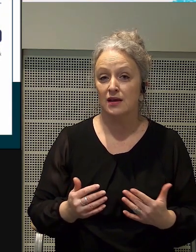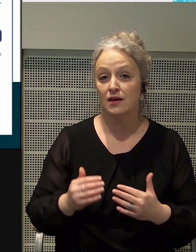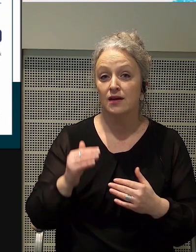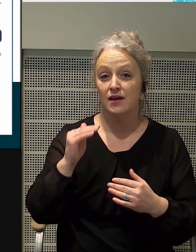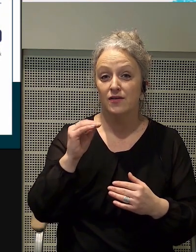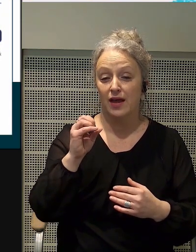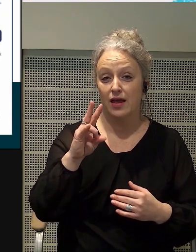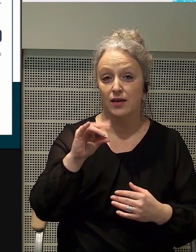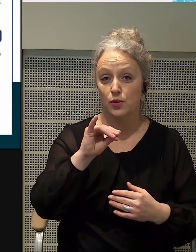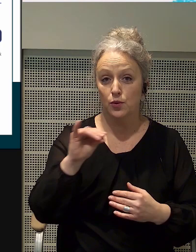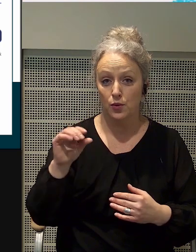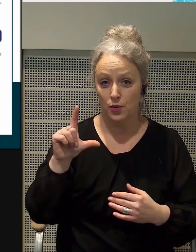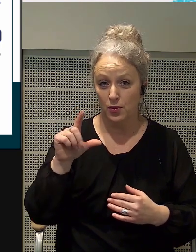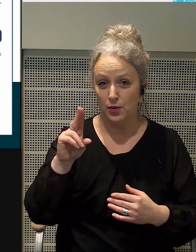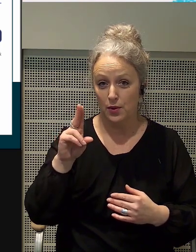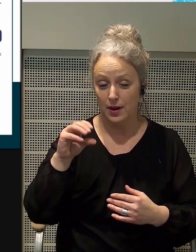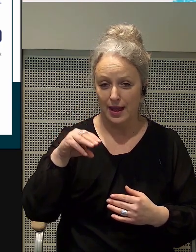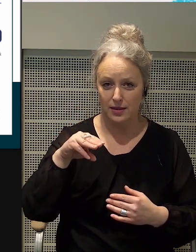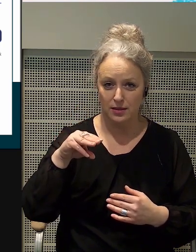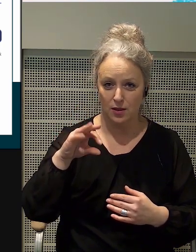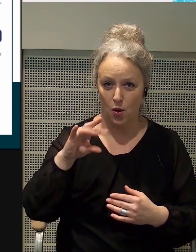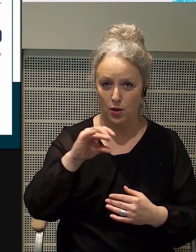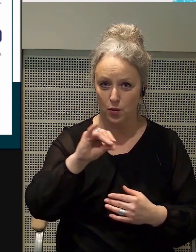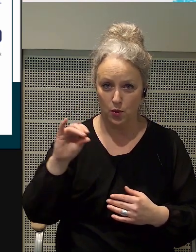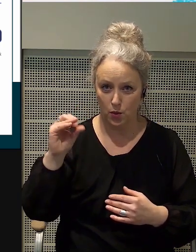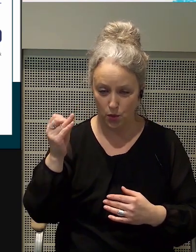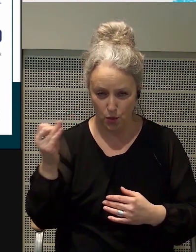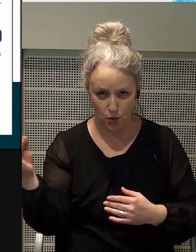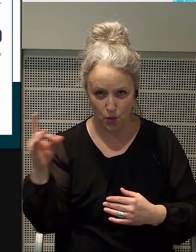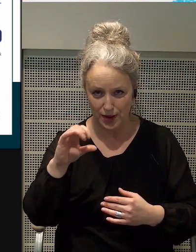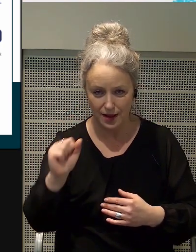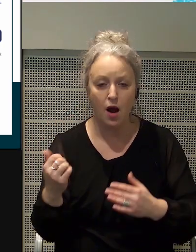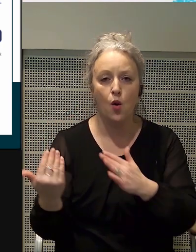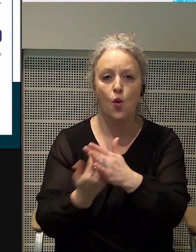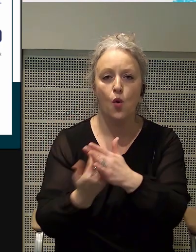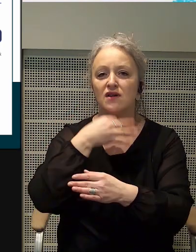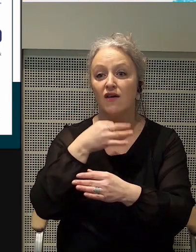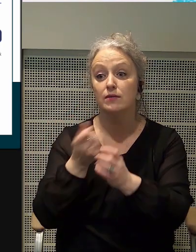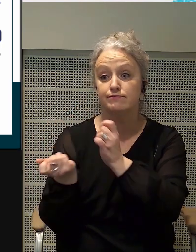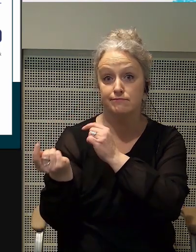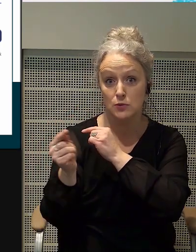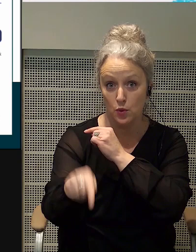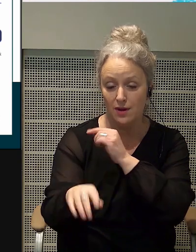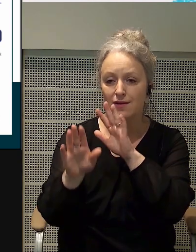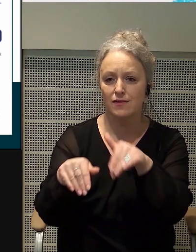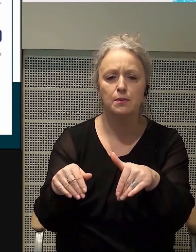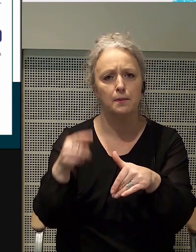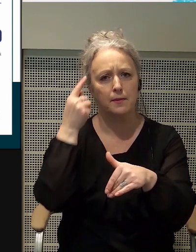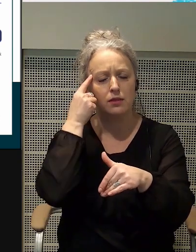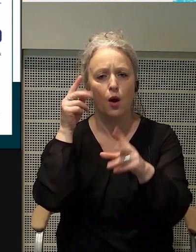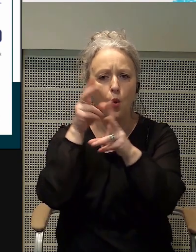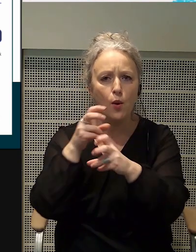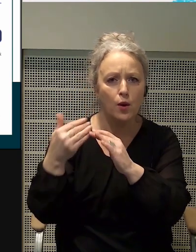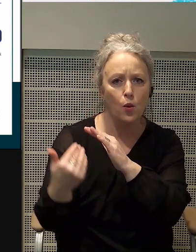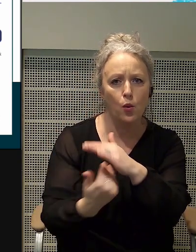3 years, almost 4, I think, selecting the relevant issues for these patients, validating the issues in